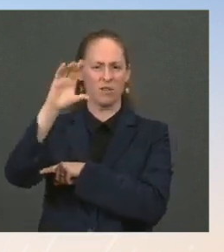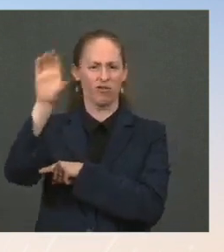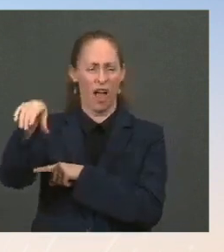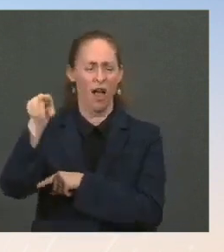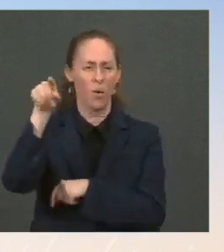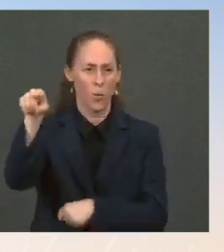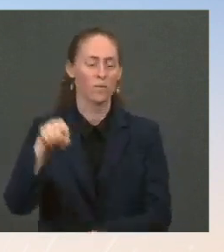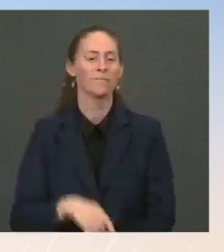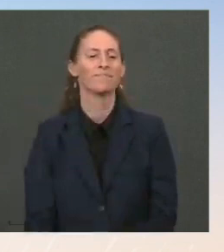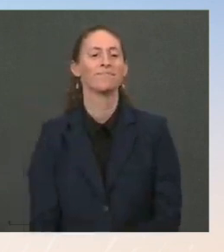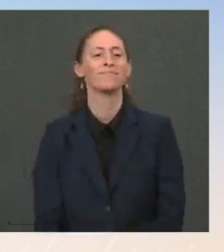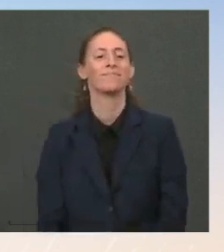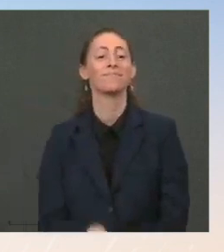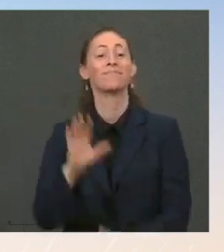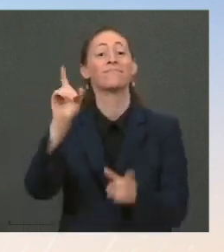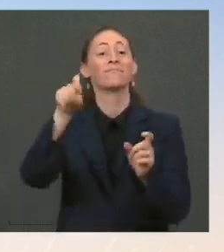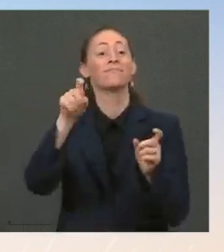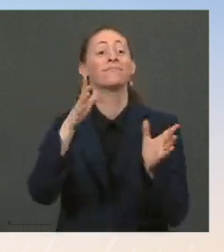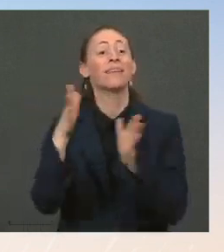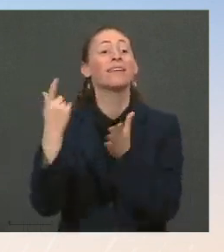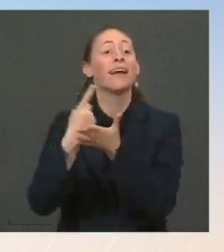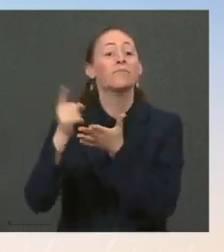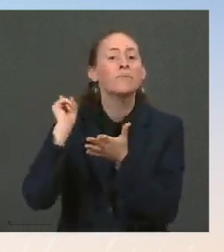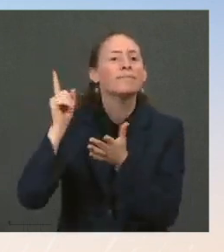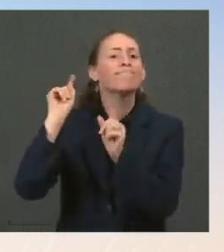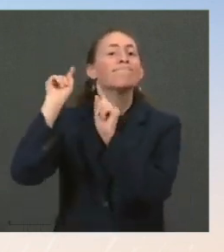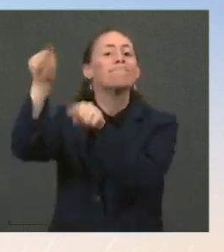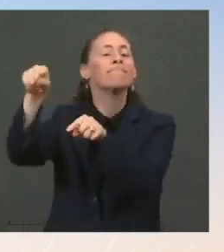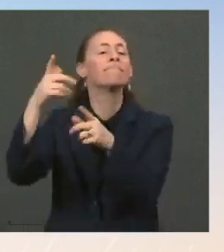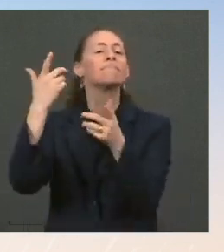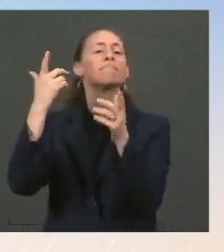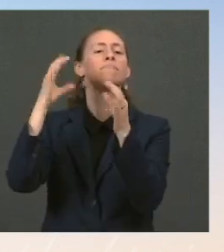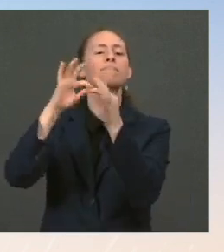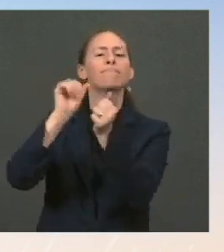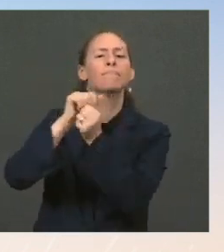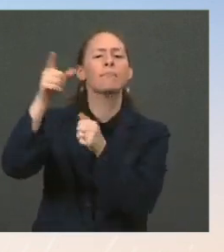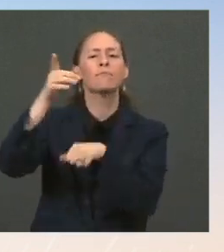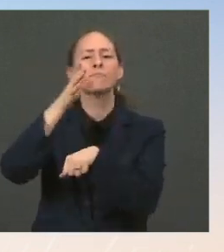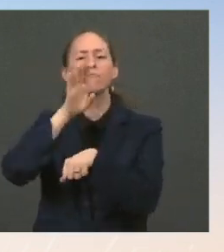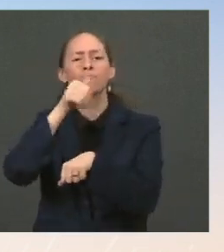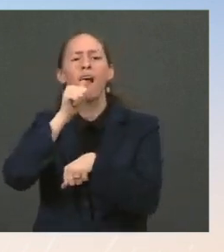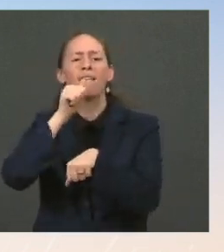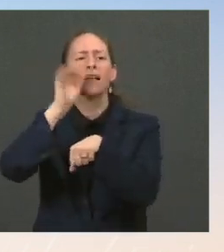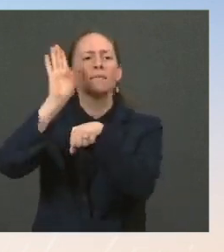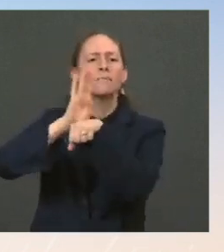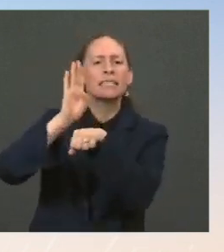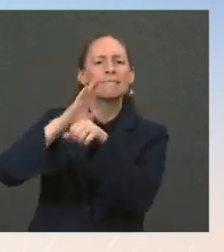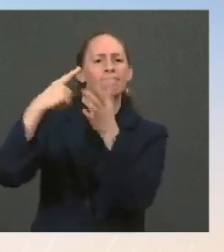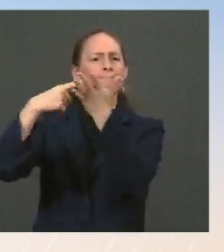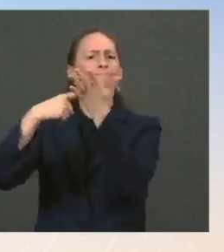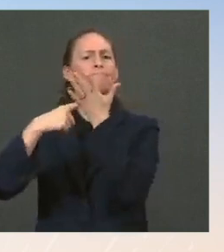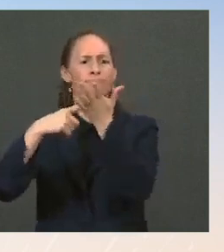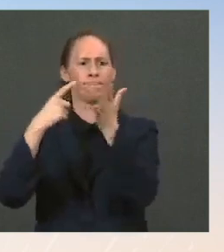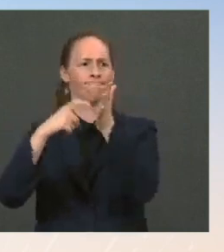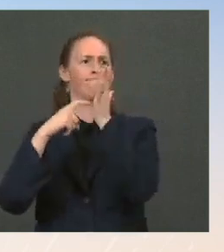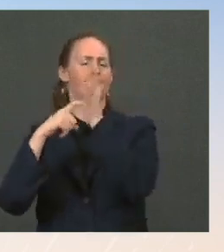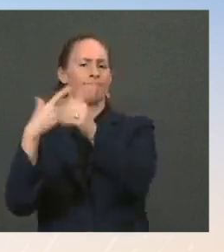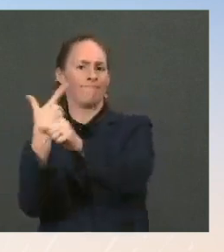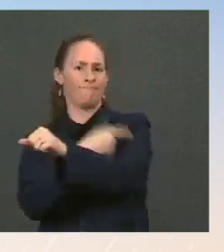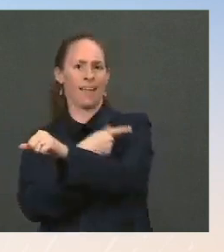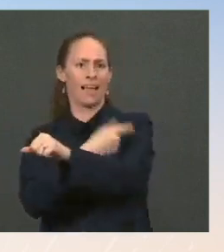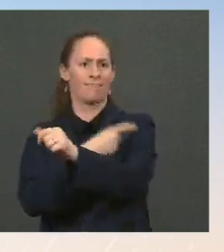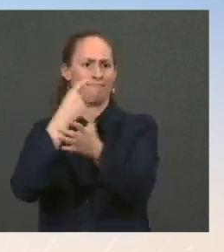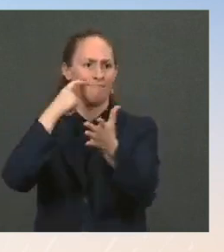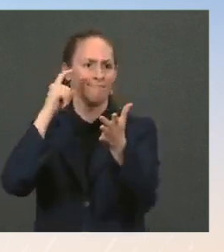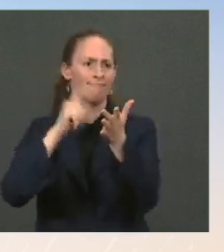last week to meet with public and private sector leaders who have implemented vaccination requirements. The president will visit with a company local to the Chicago area